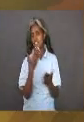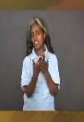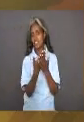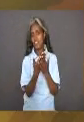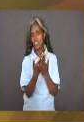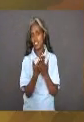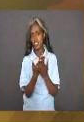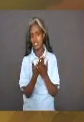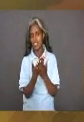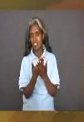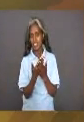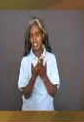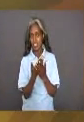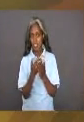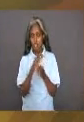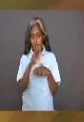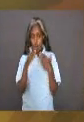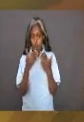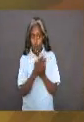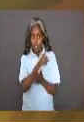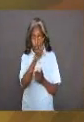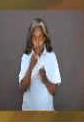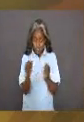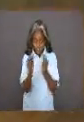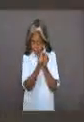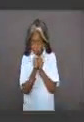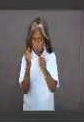you. Let us go over the question together.